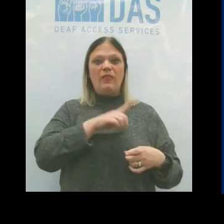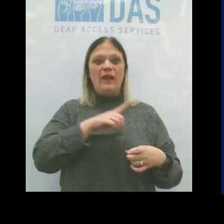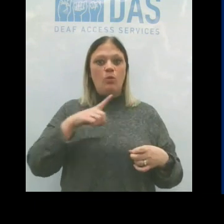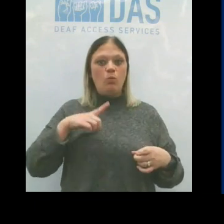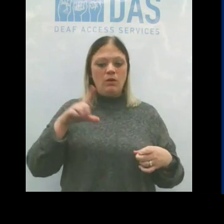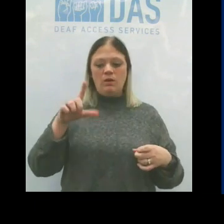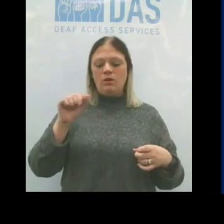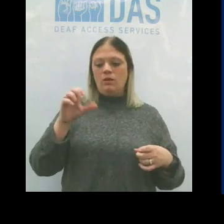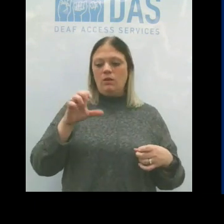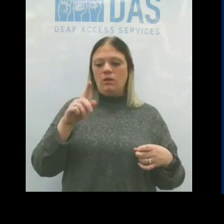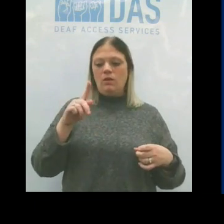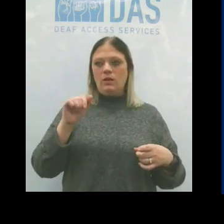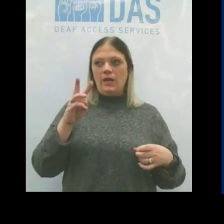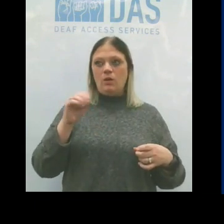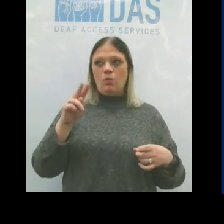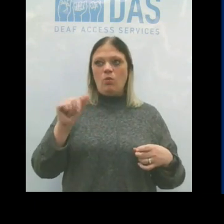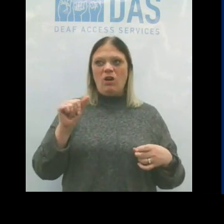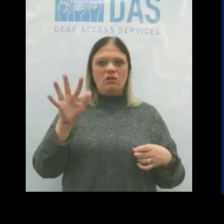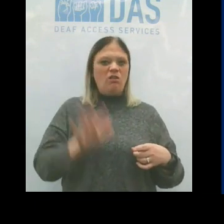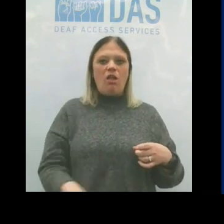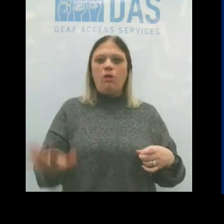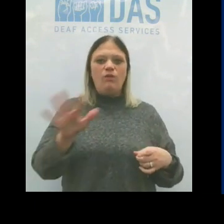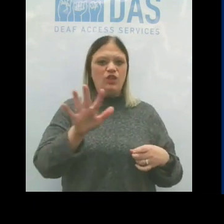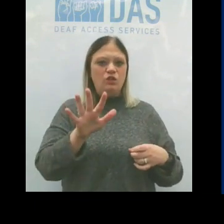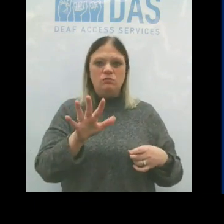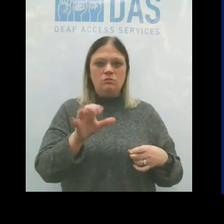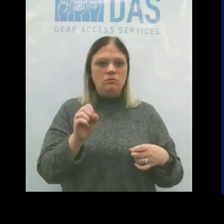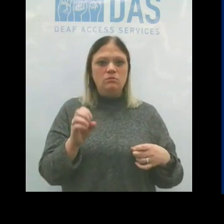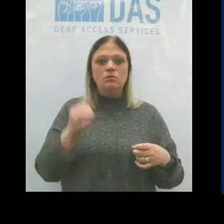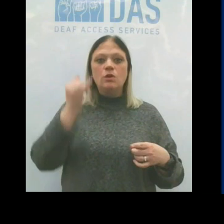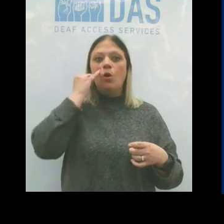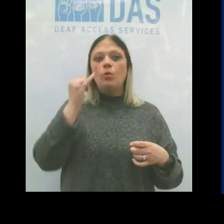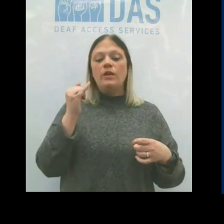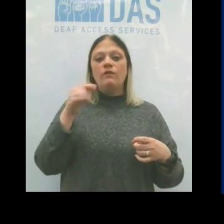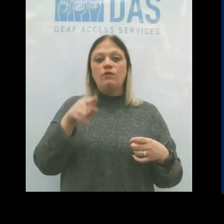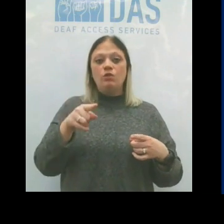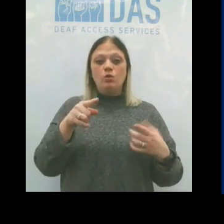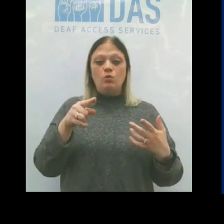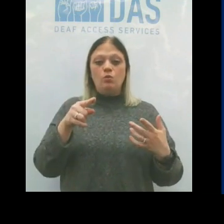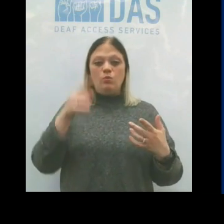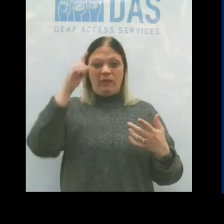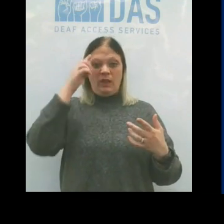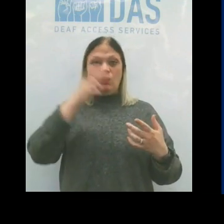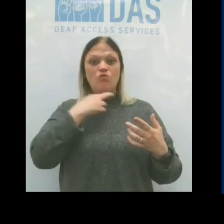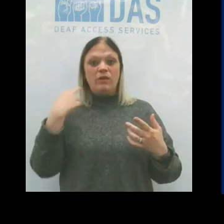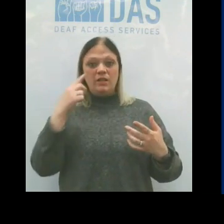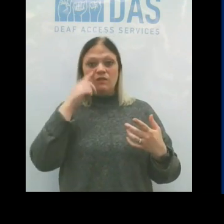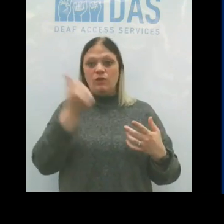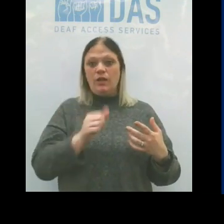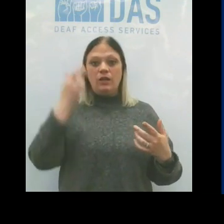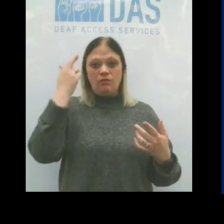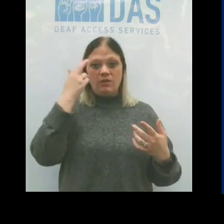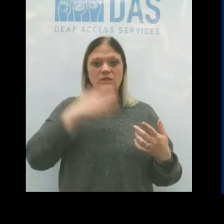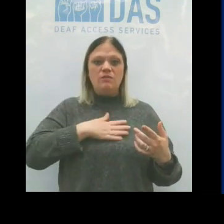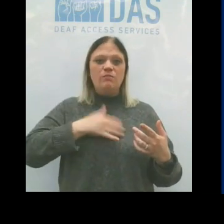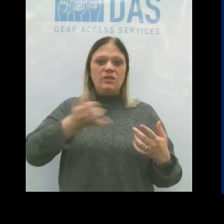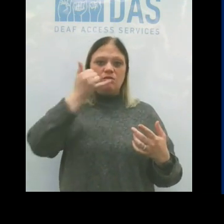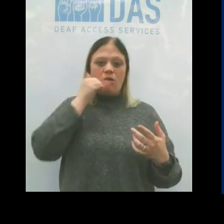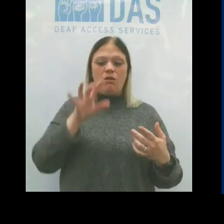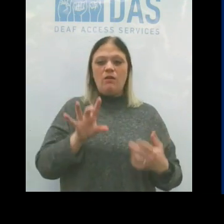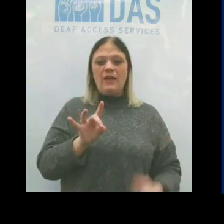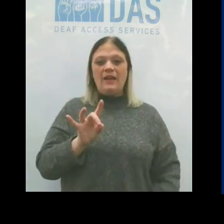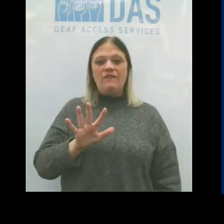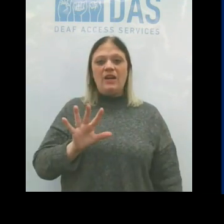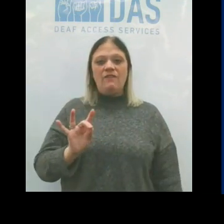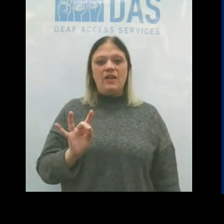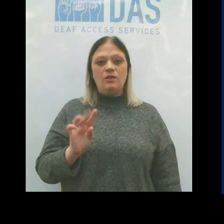Lackawanna. We're going to be all over the place. So if you think that you are at risk for any reason, please call us at